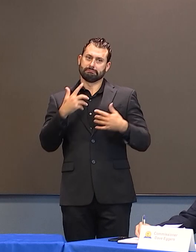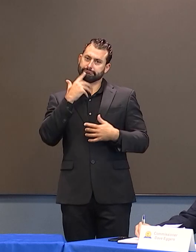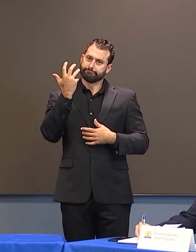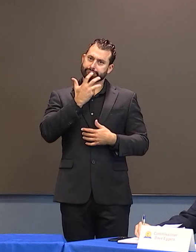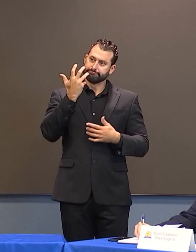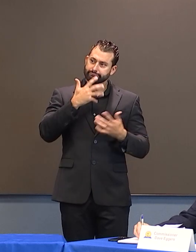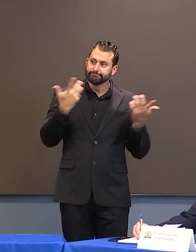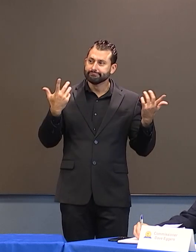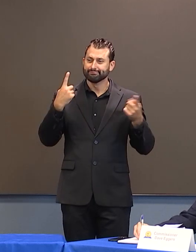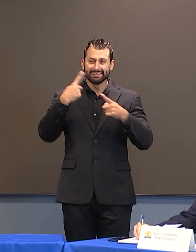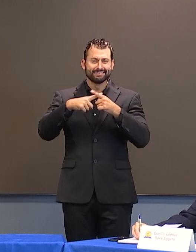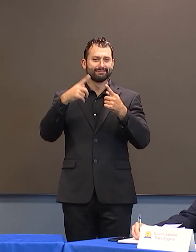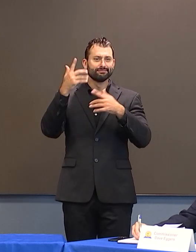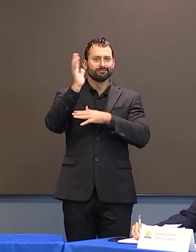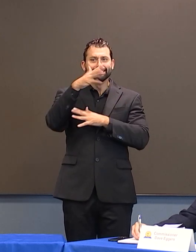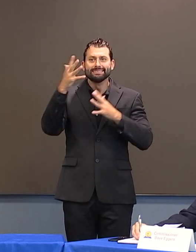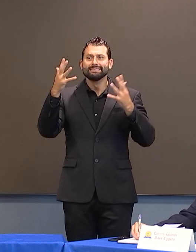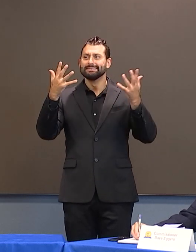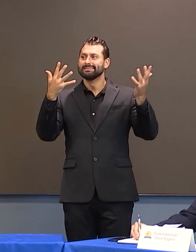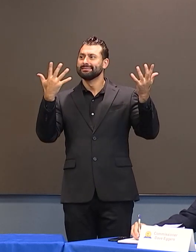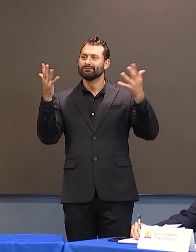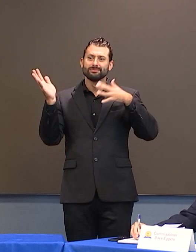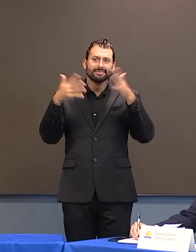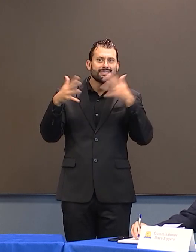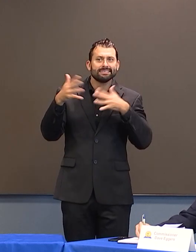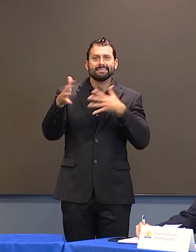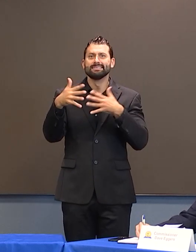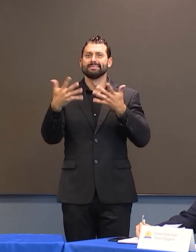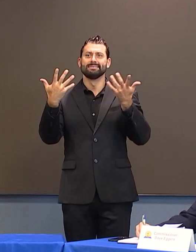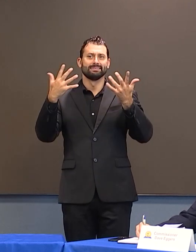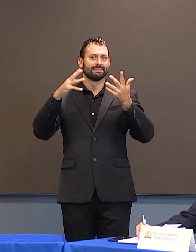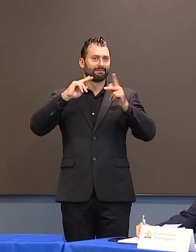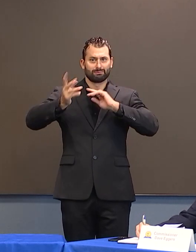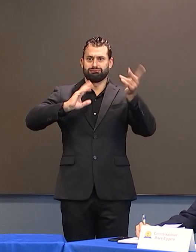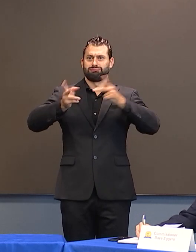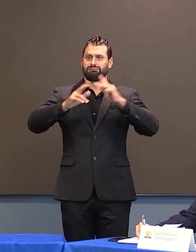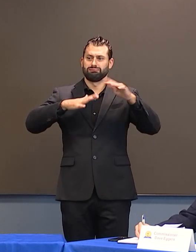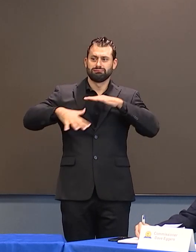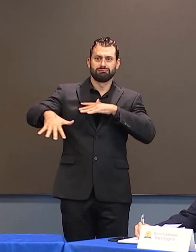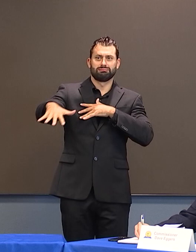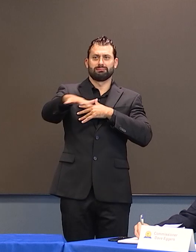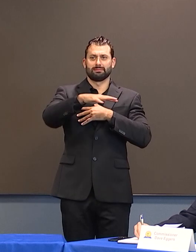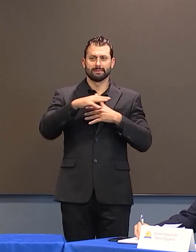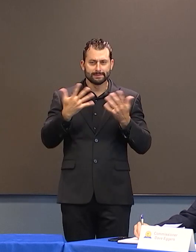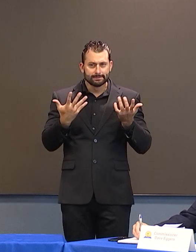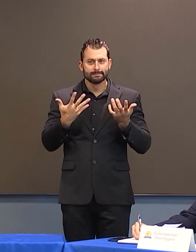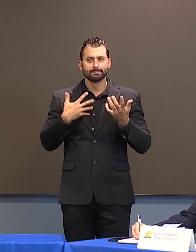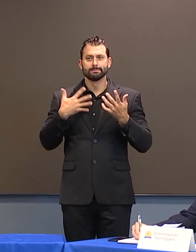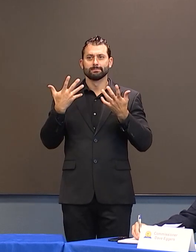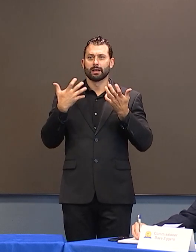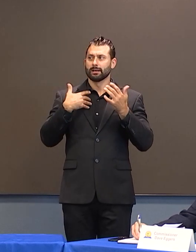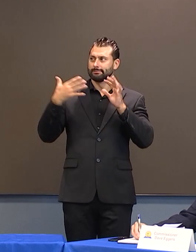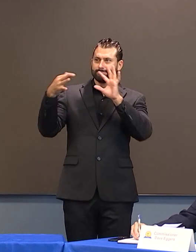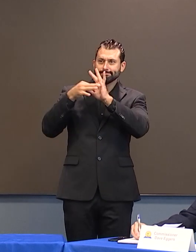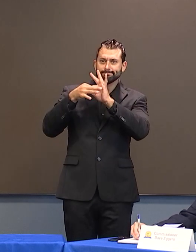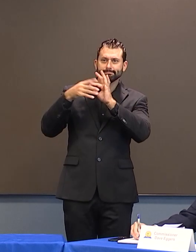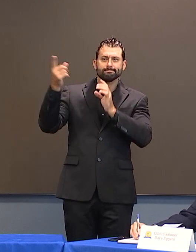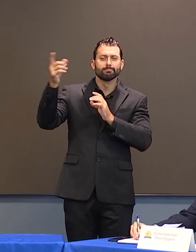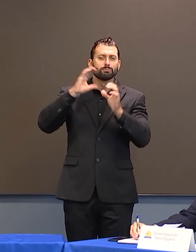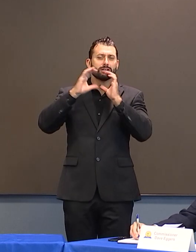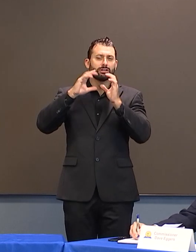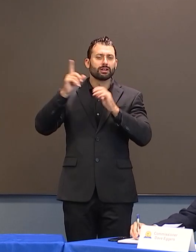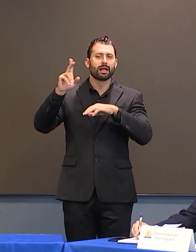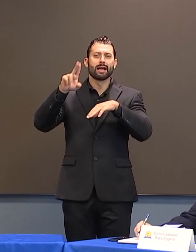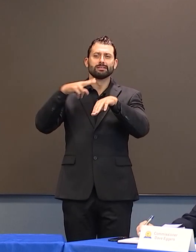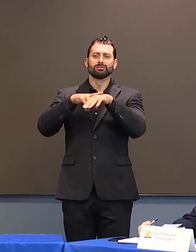of power outages. We are actively communicating with the National Weather Service and the National Hurricane Center for updates to